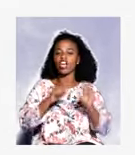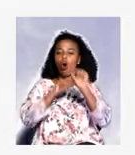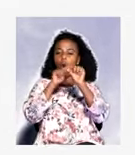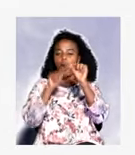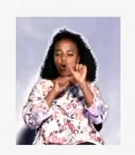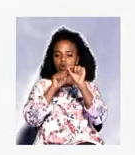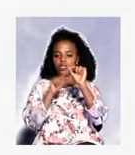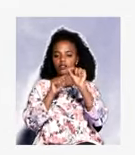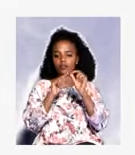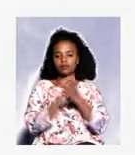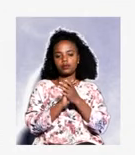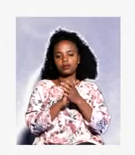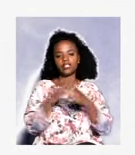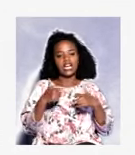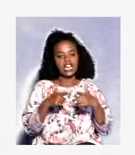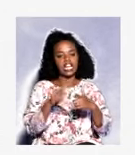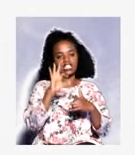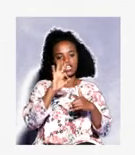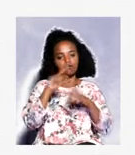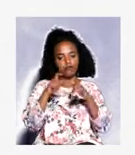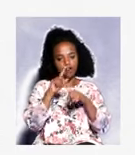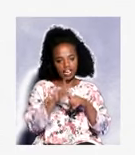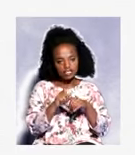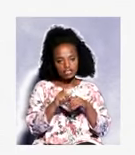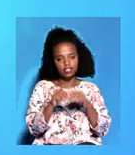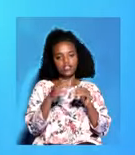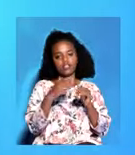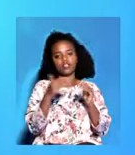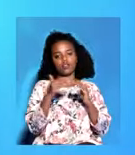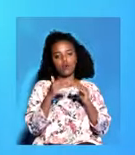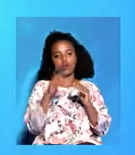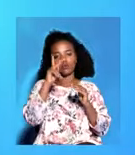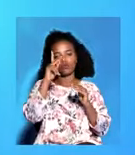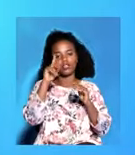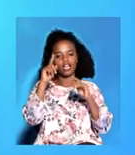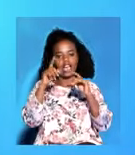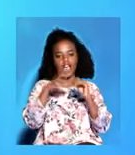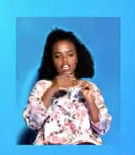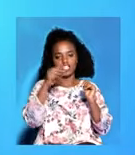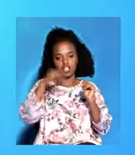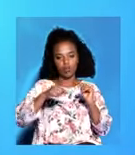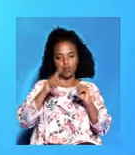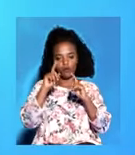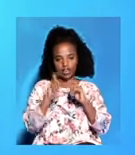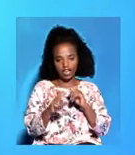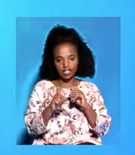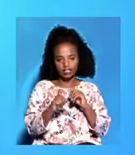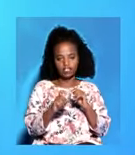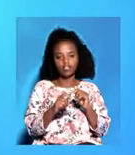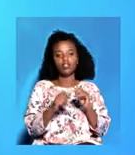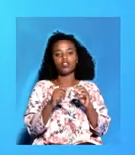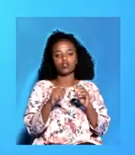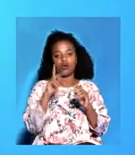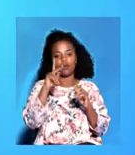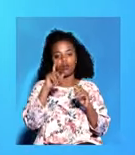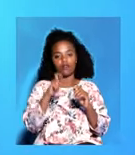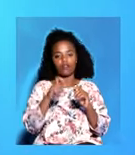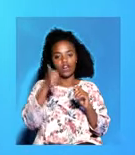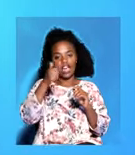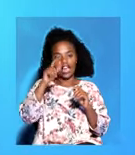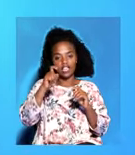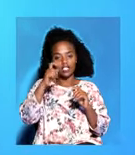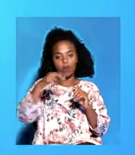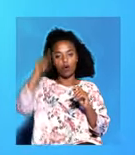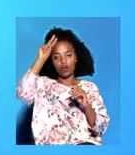Let f of x be p of x over q of x, where p of x is given by ax the power of